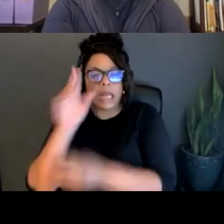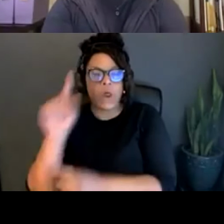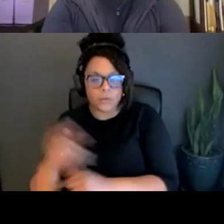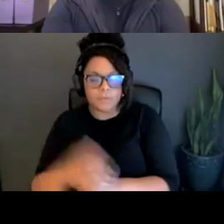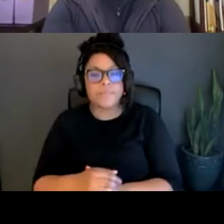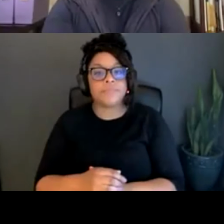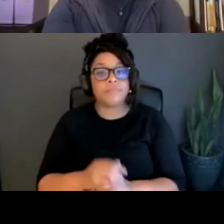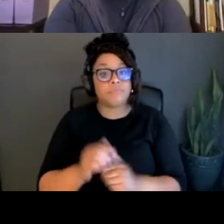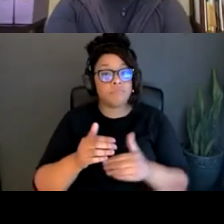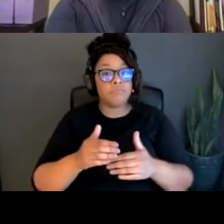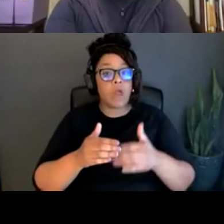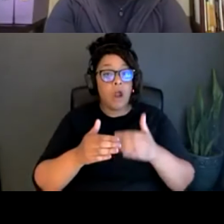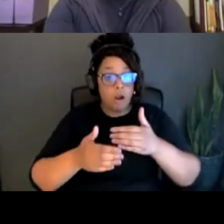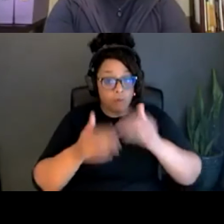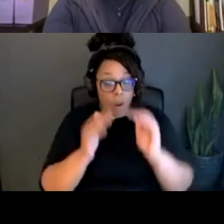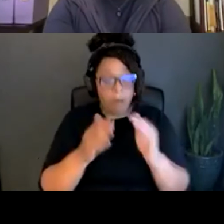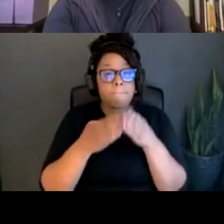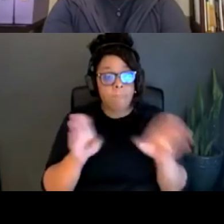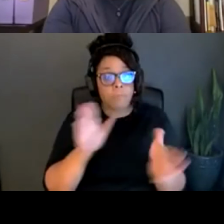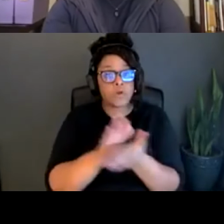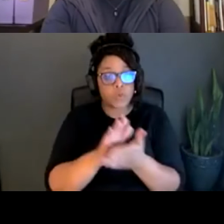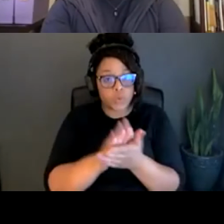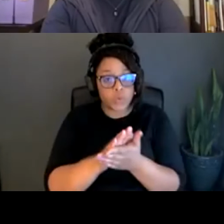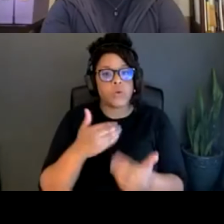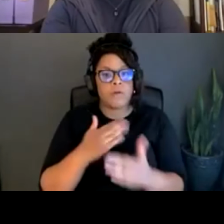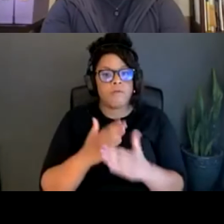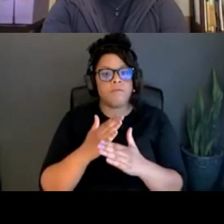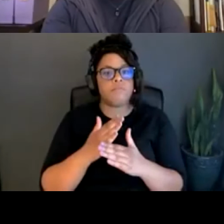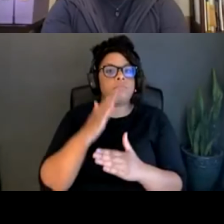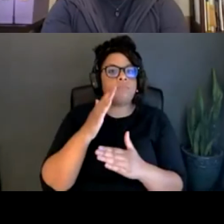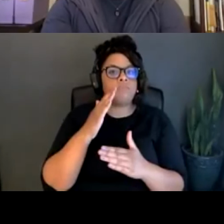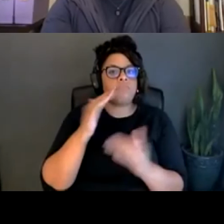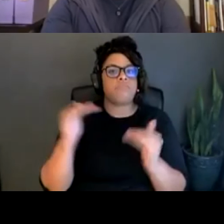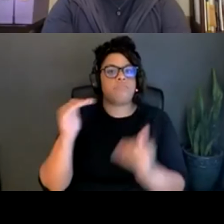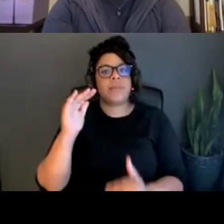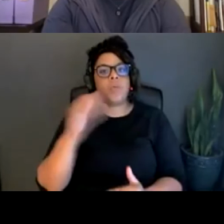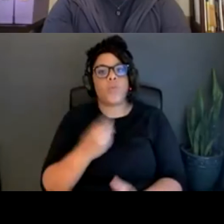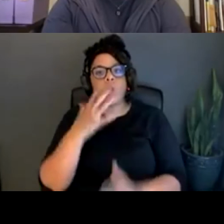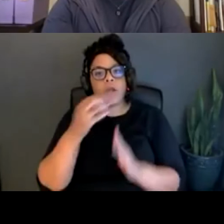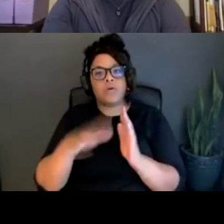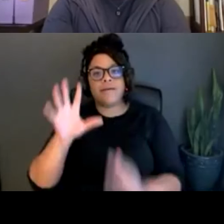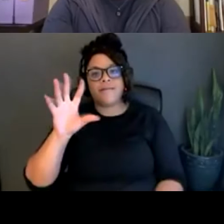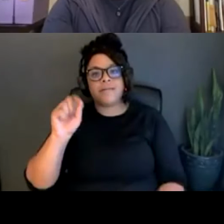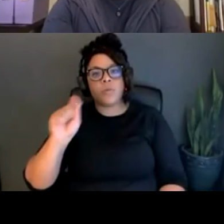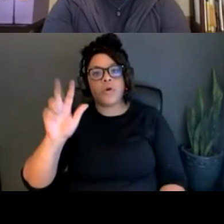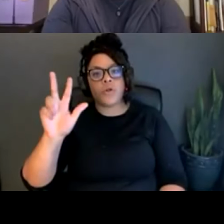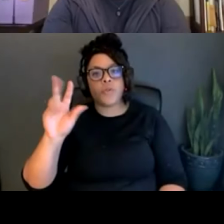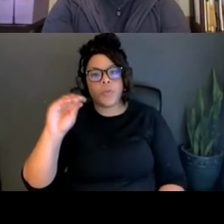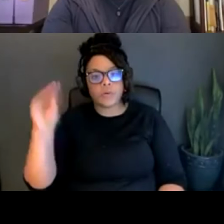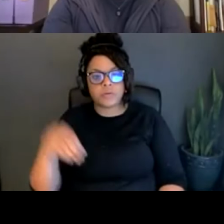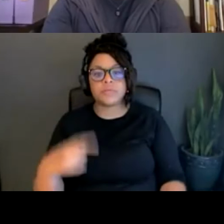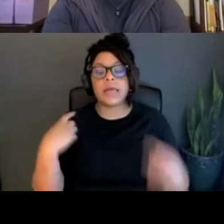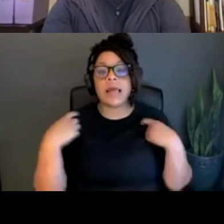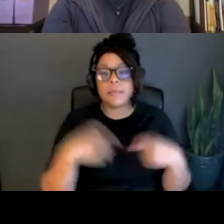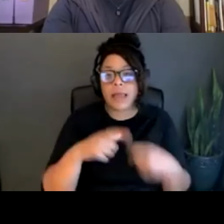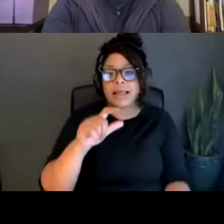schools are populated by white students at 50.3%. Hispanic and or Latino of any